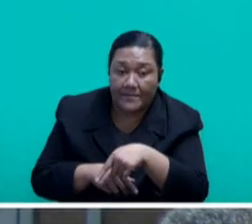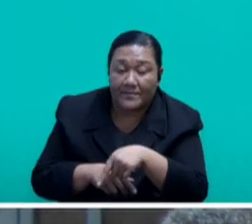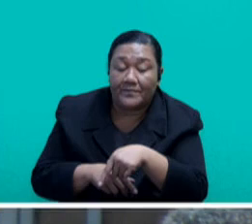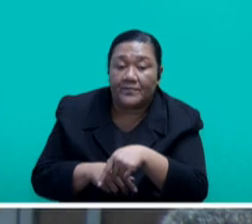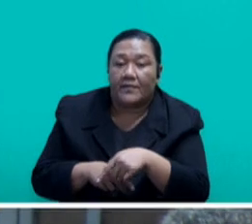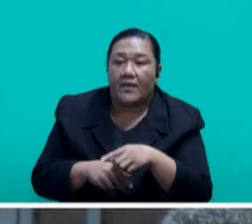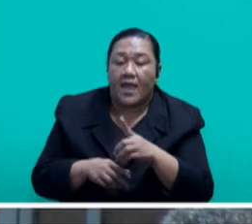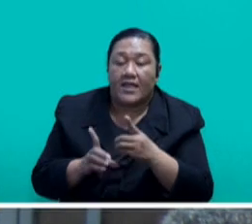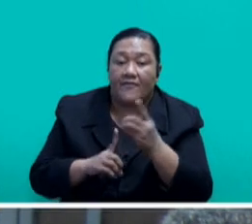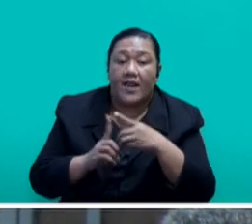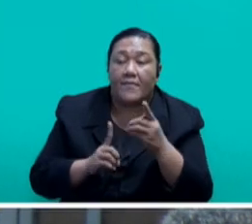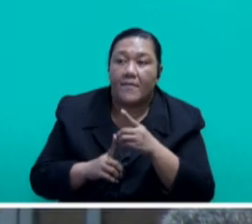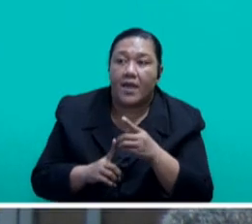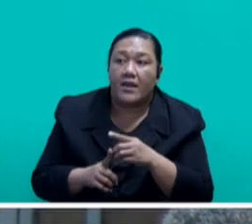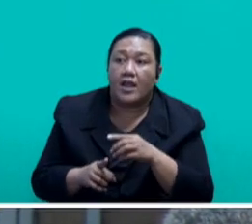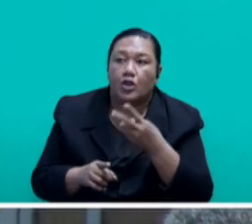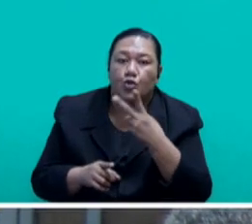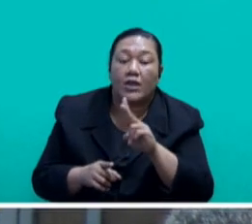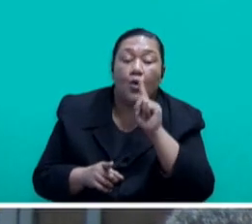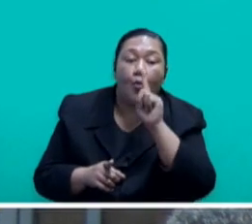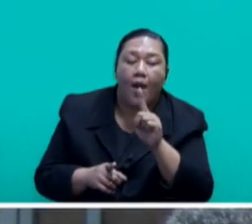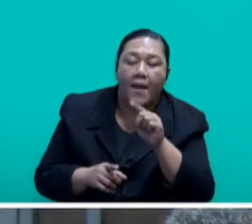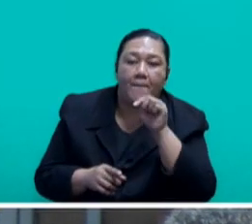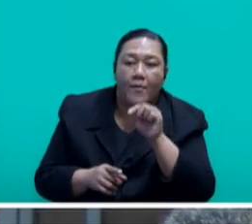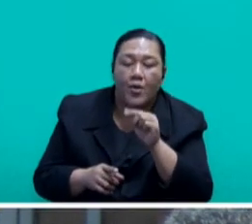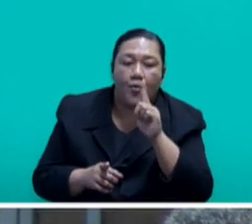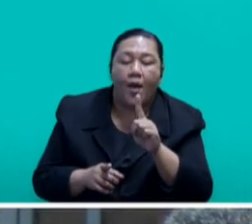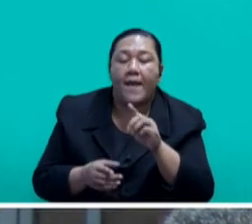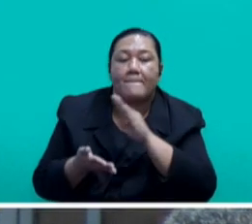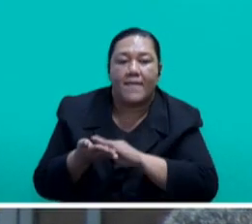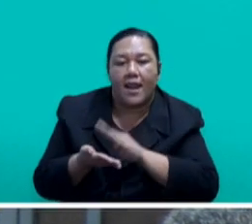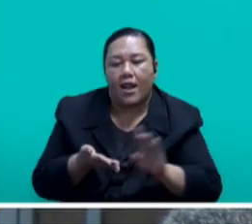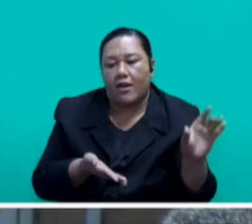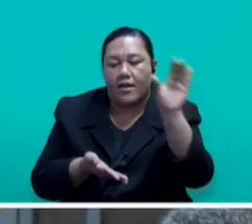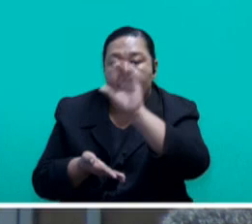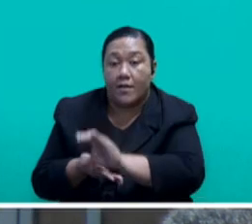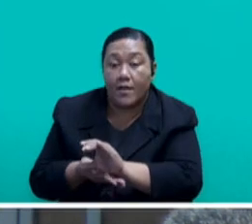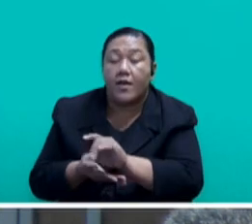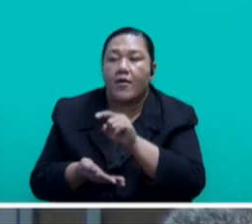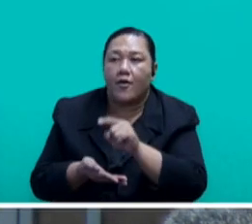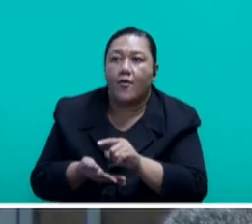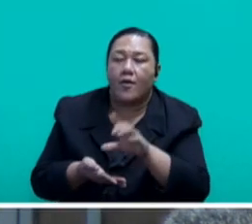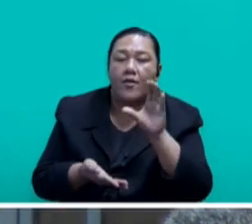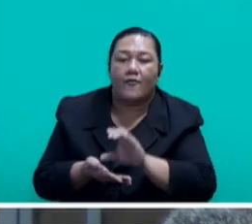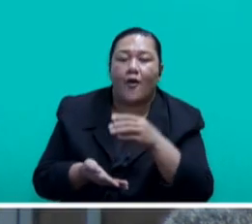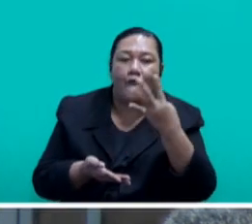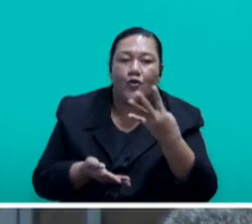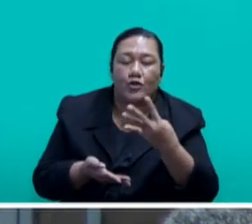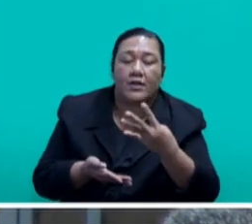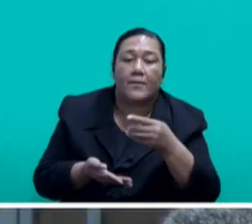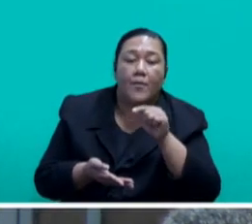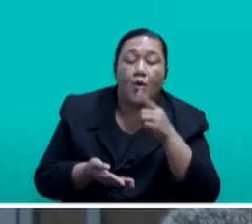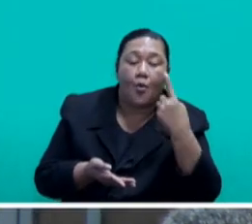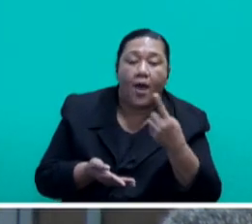allocation of 29.1 million. The increase in our annual allocation of 14.1 million portrays the